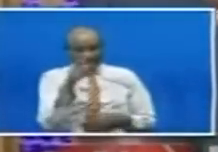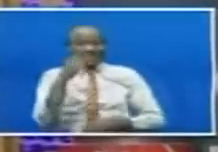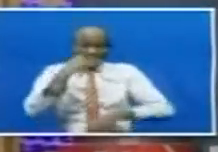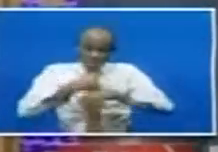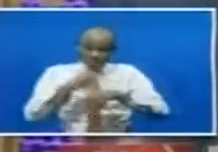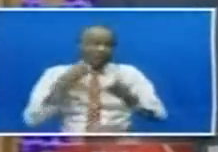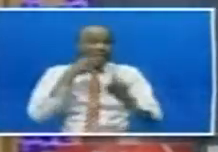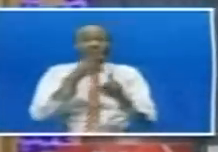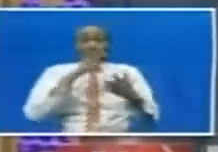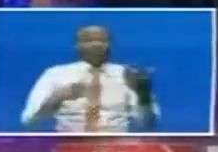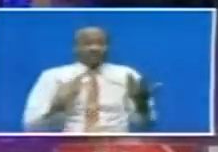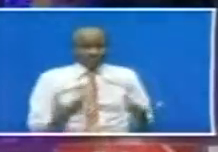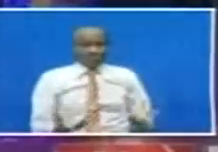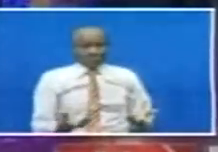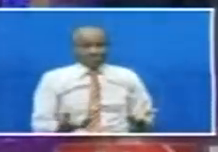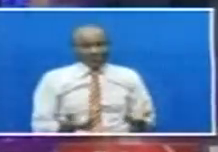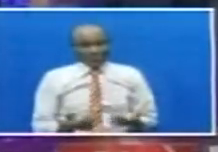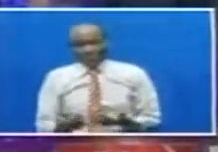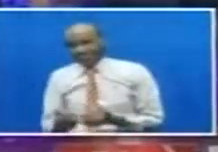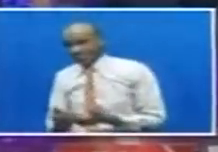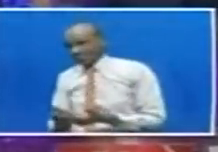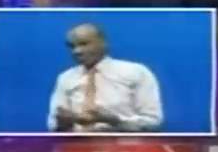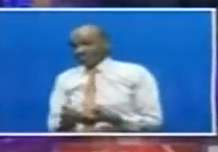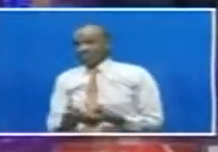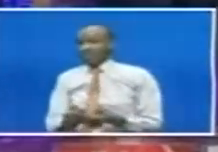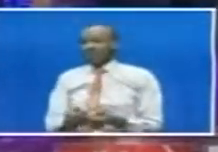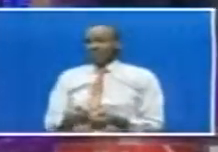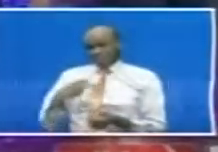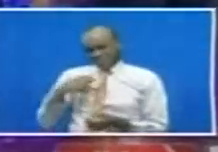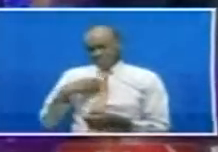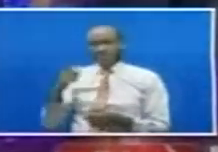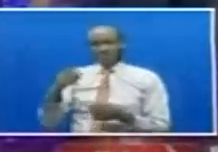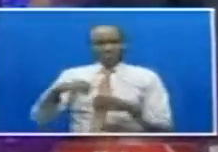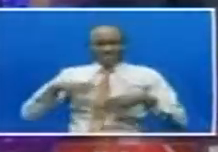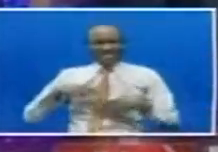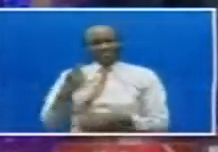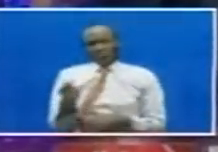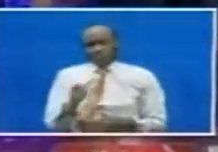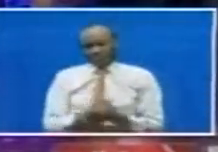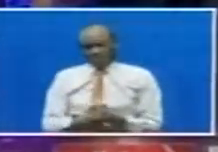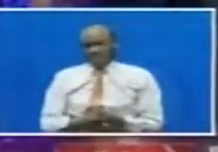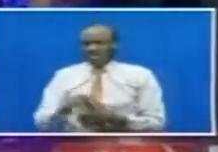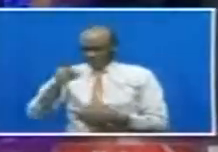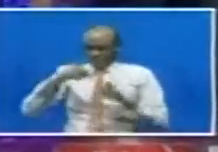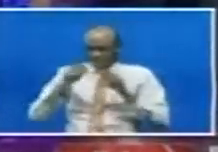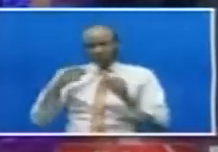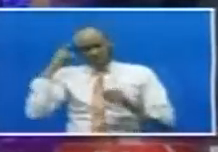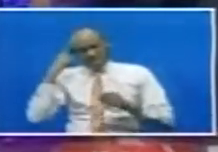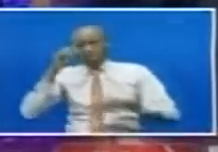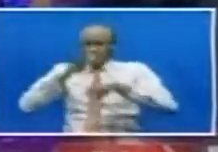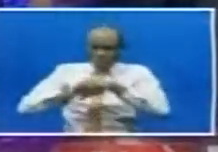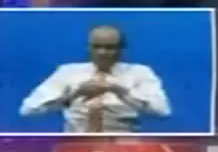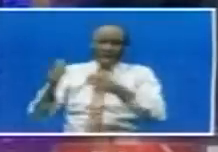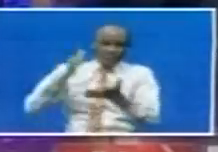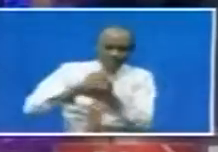to which you have been appointed? Okay, we're going to take a break in a short moment, but in a word, KK, in a word, good appointments or bad appointments? Just